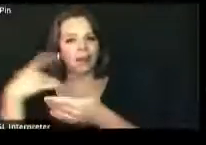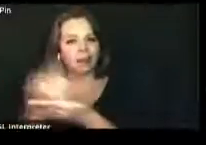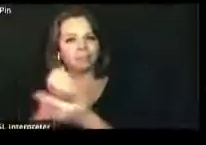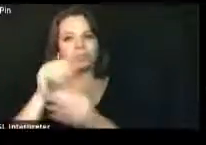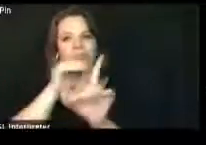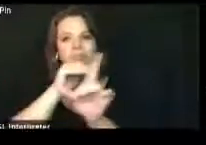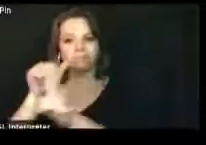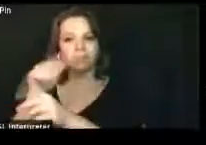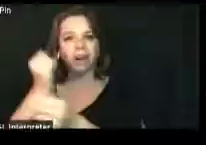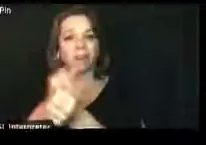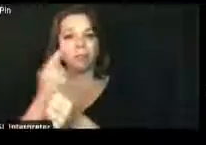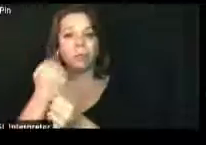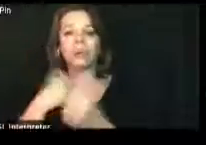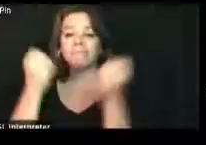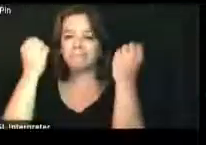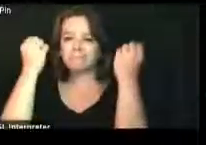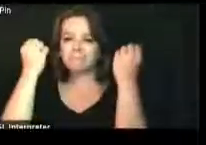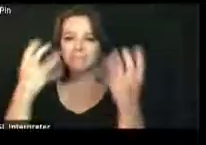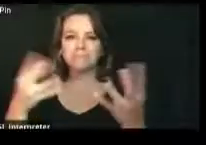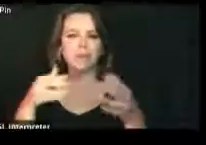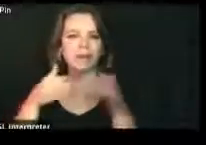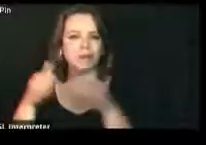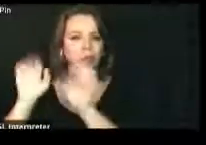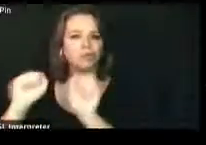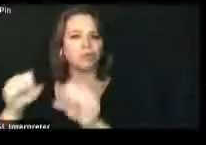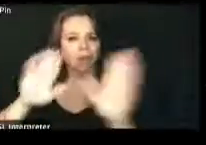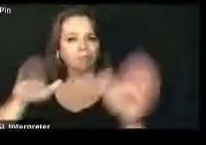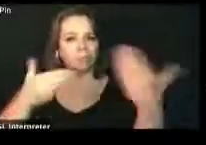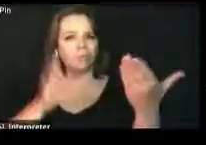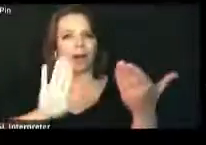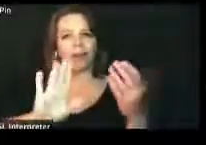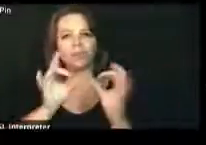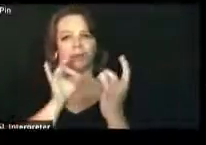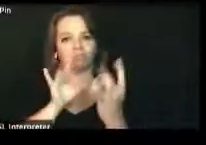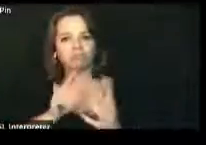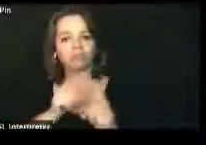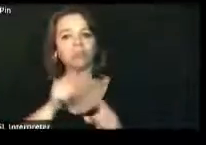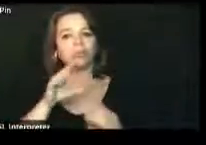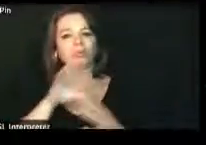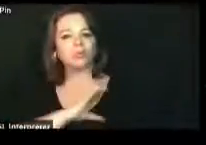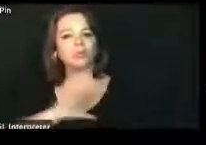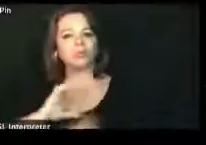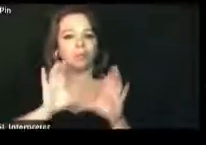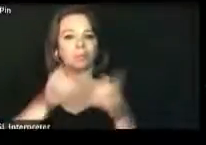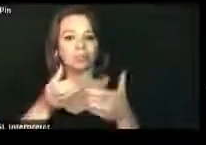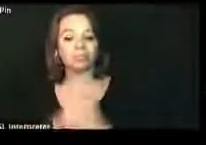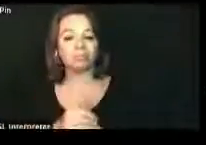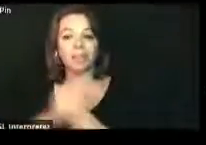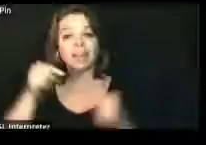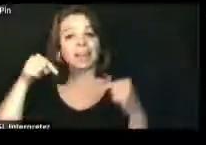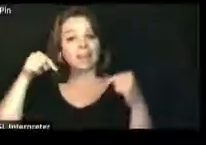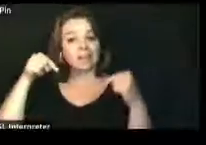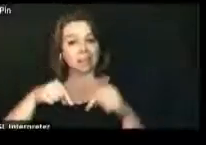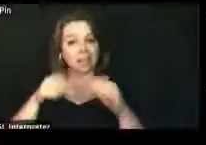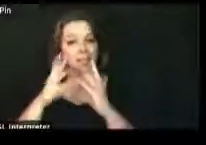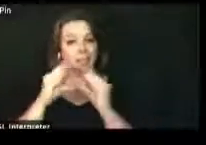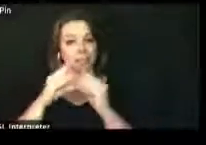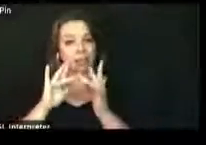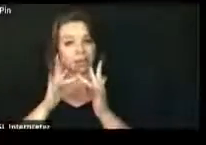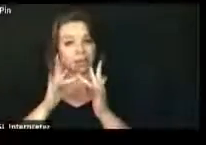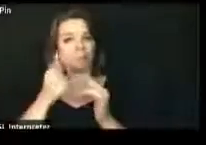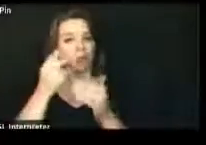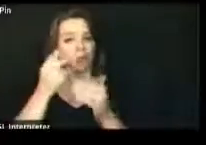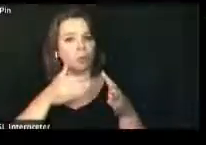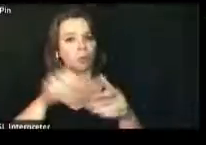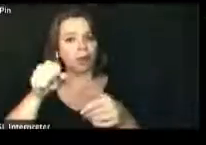are numerous ways to provide public input to the Commission. This setting is one of those ways, our Community of